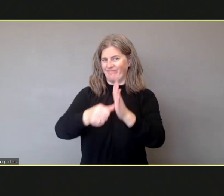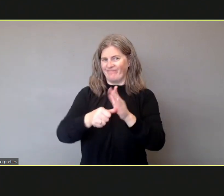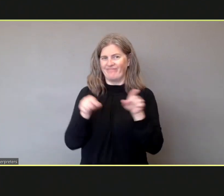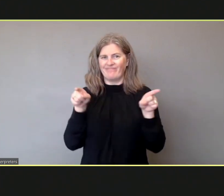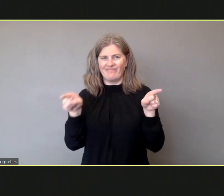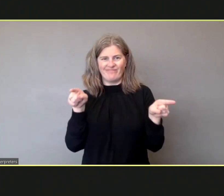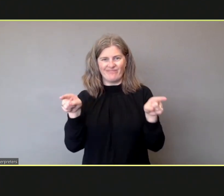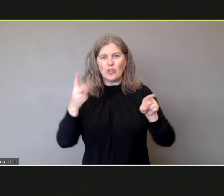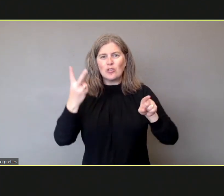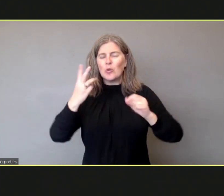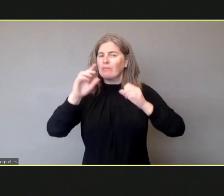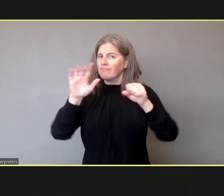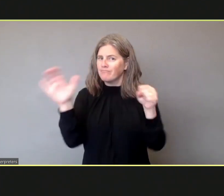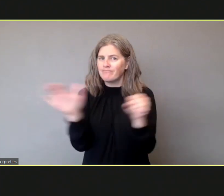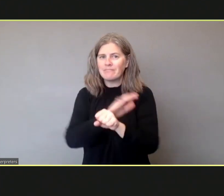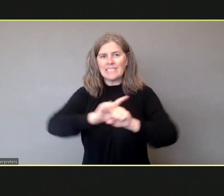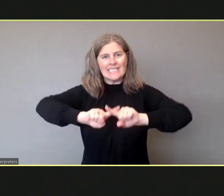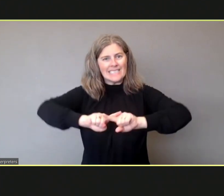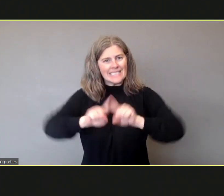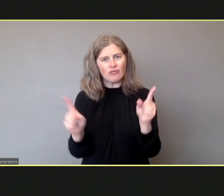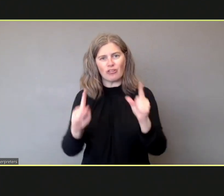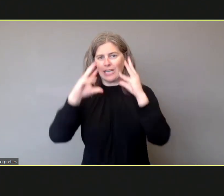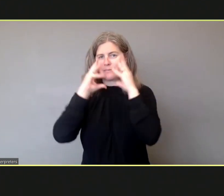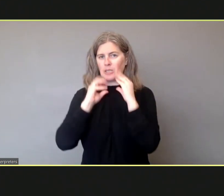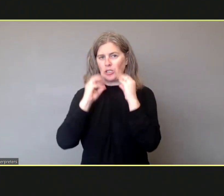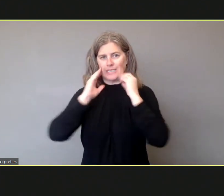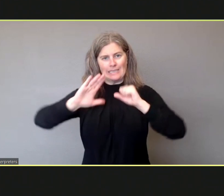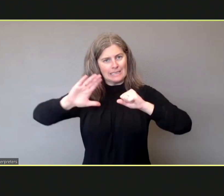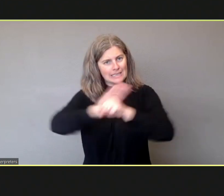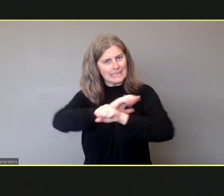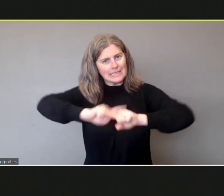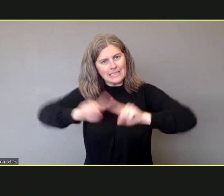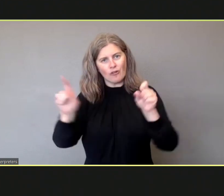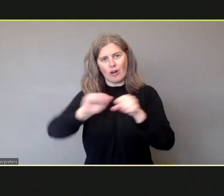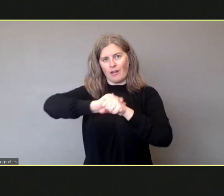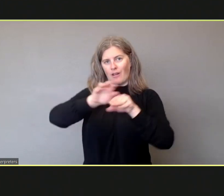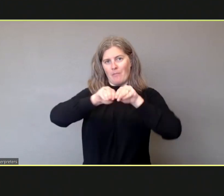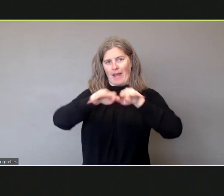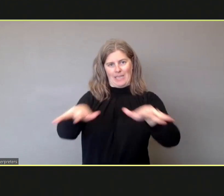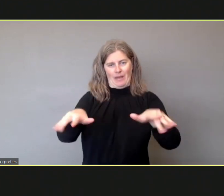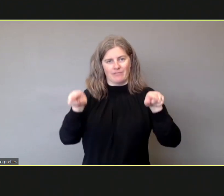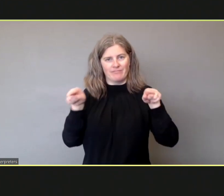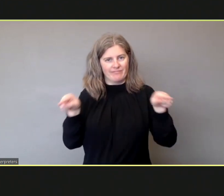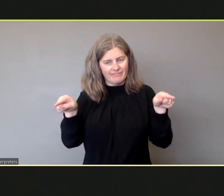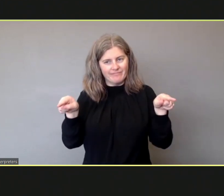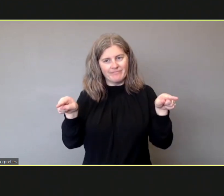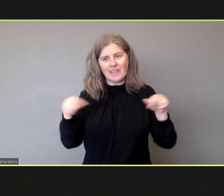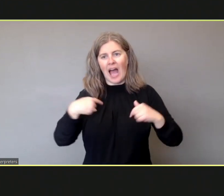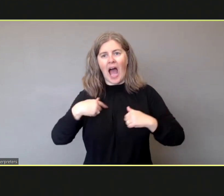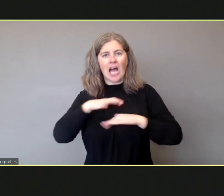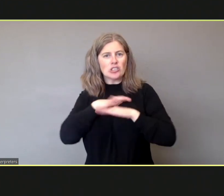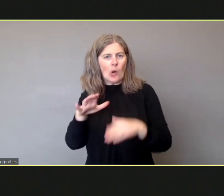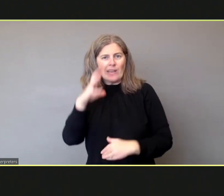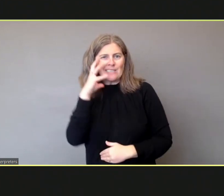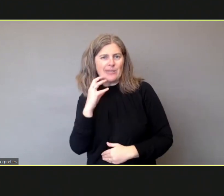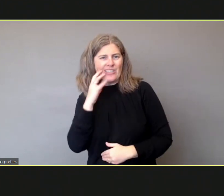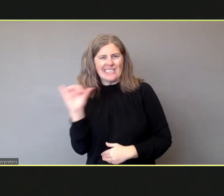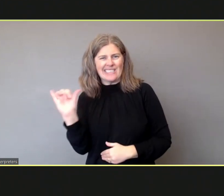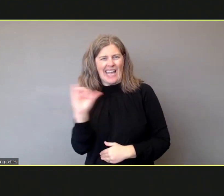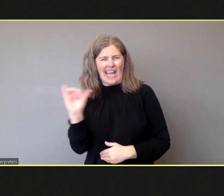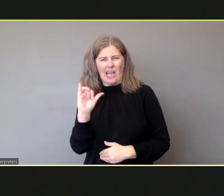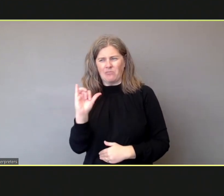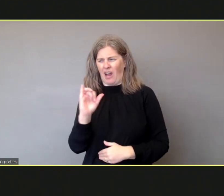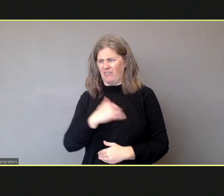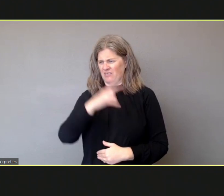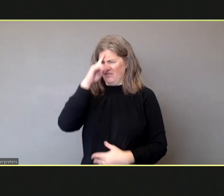have it's a completely different pandemic than it was then. So I don't experience the same cognitive